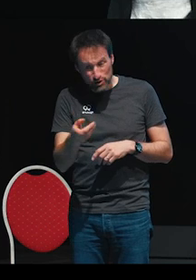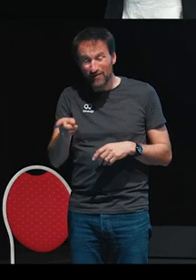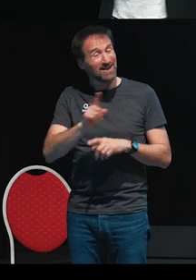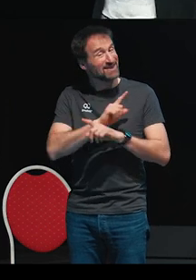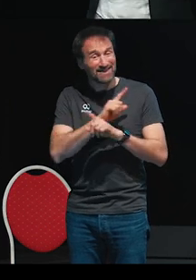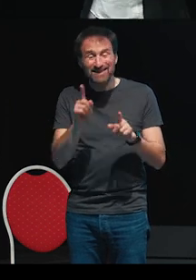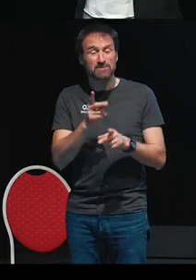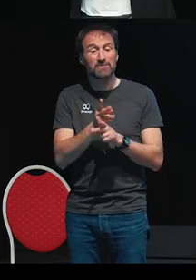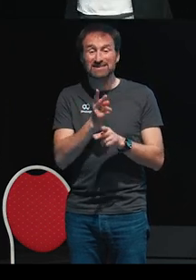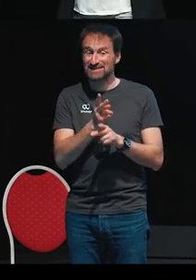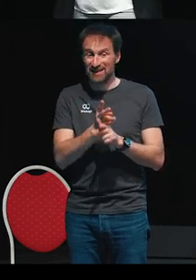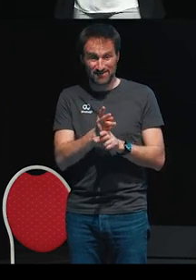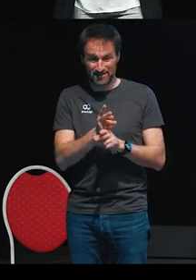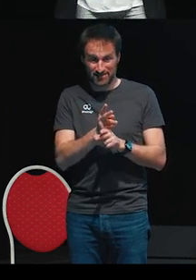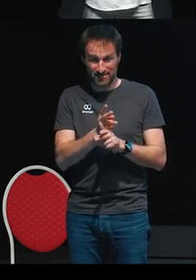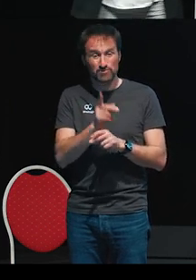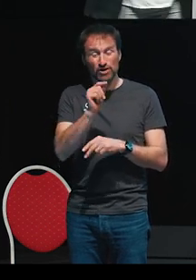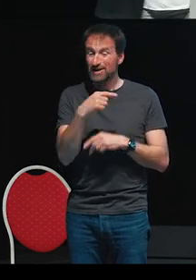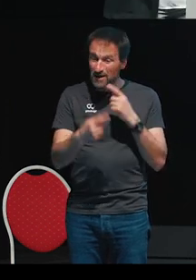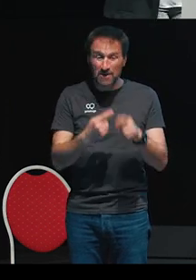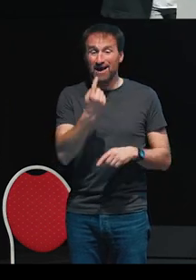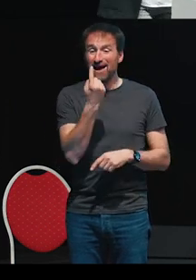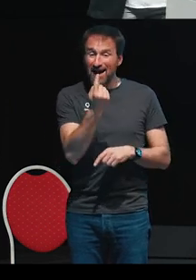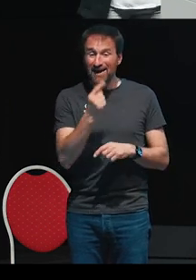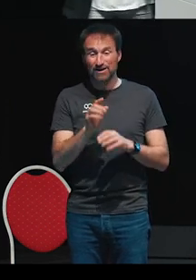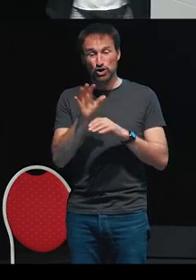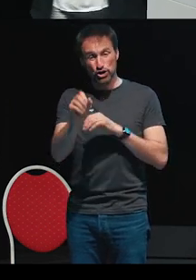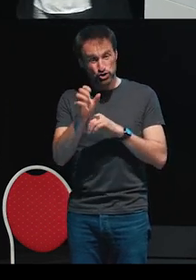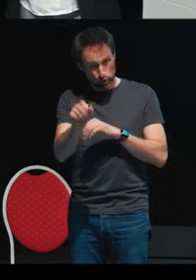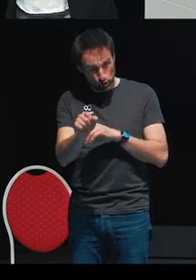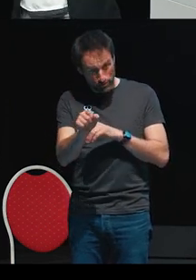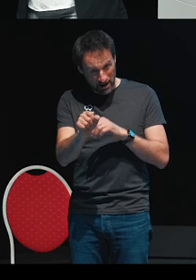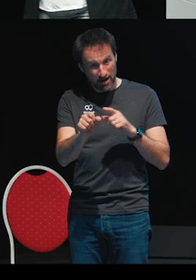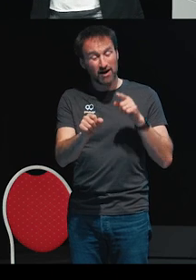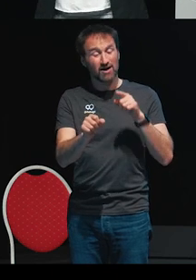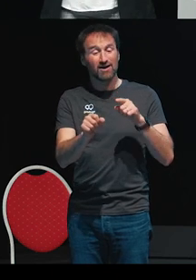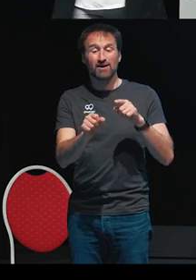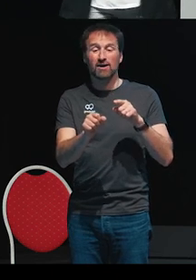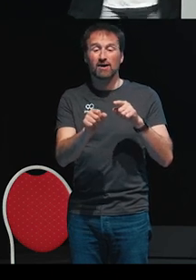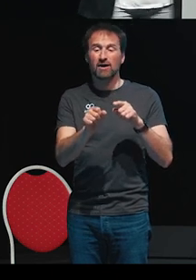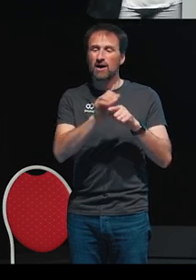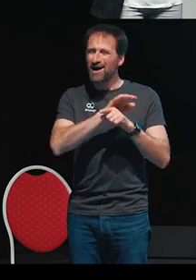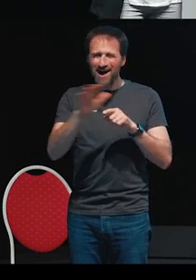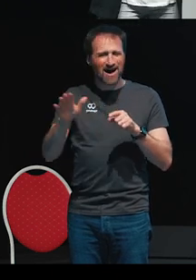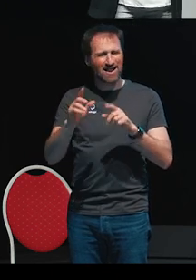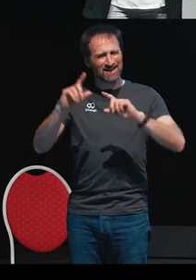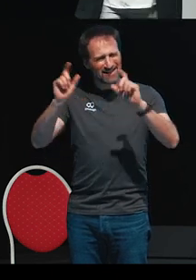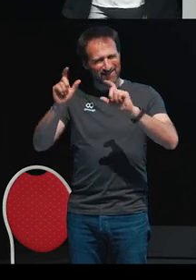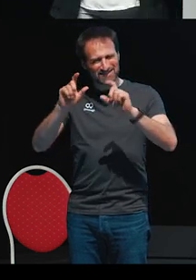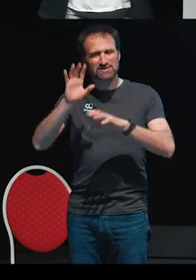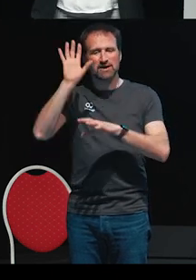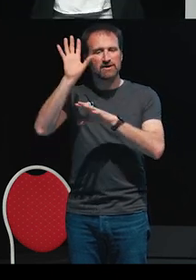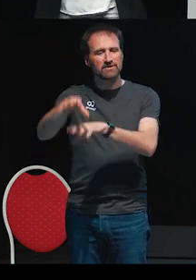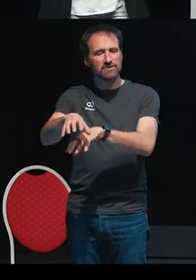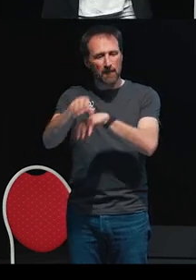always have one consumer. You always have one consumer which just dumps all the events into a